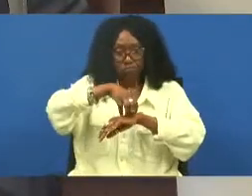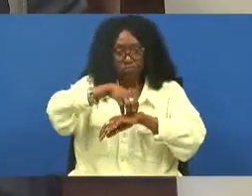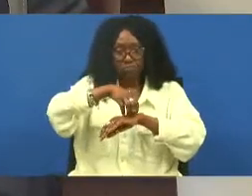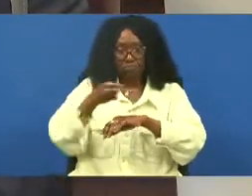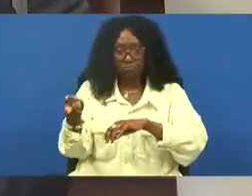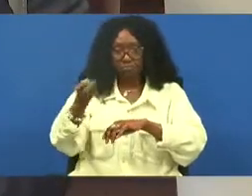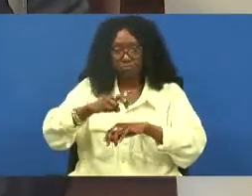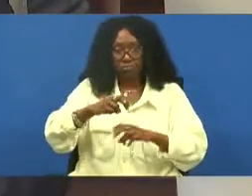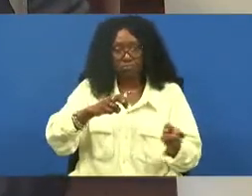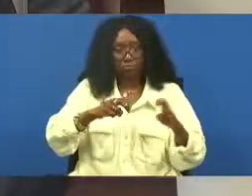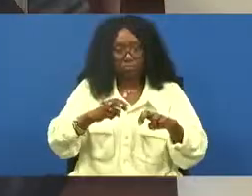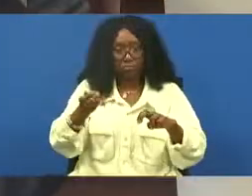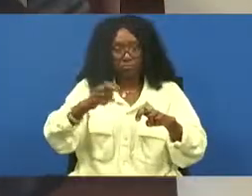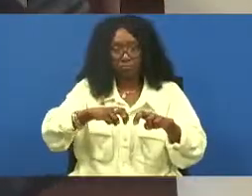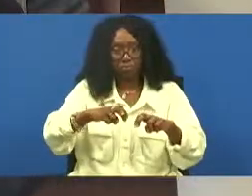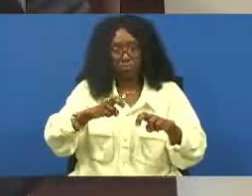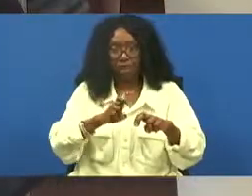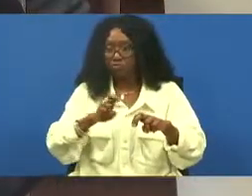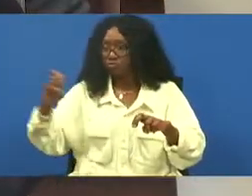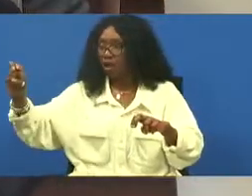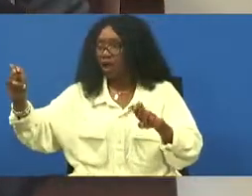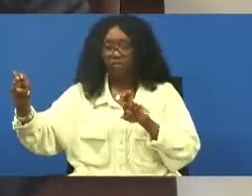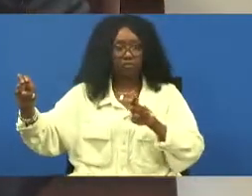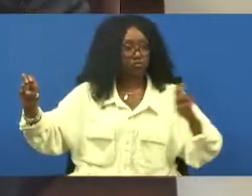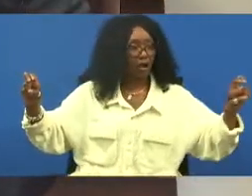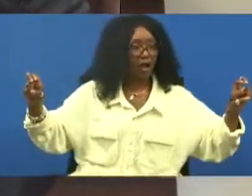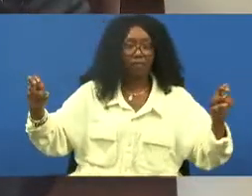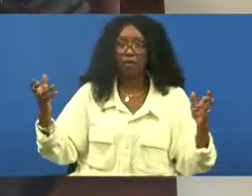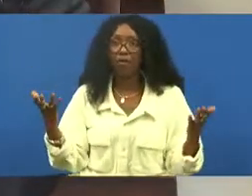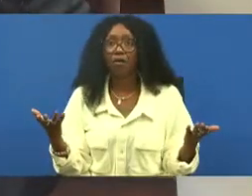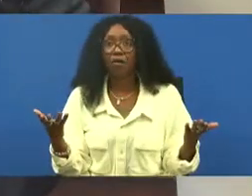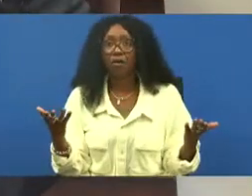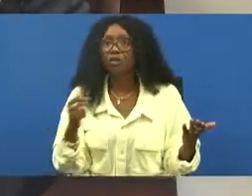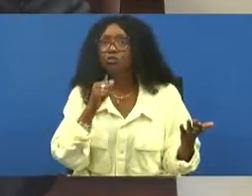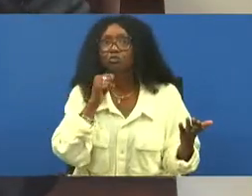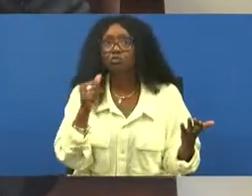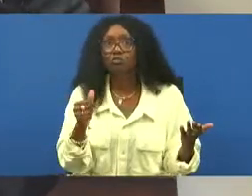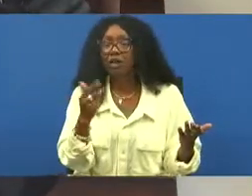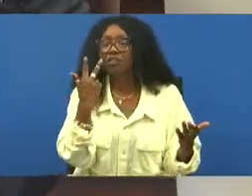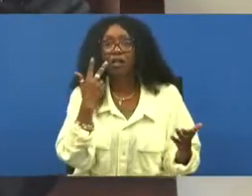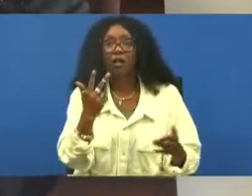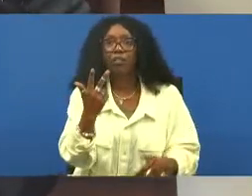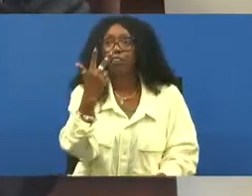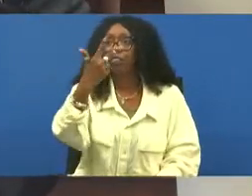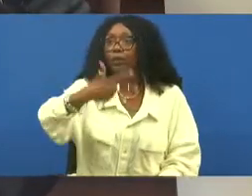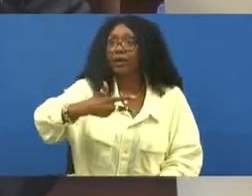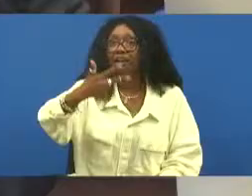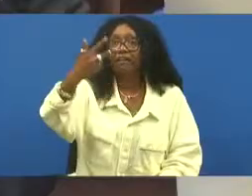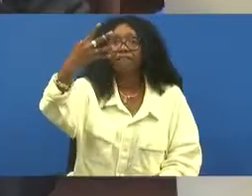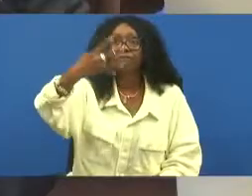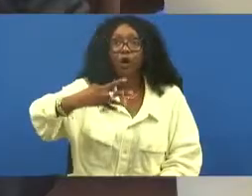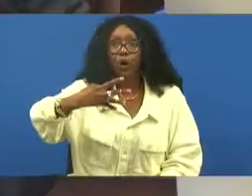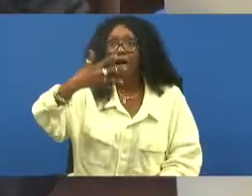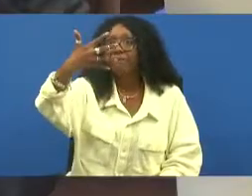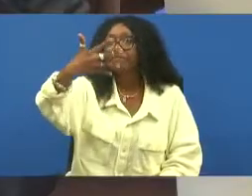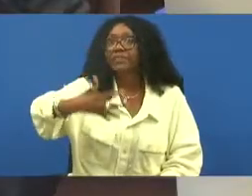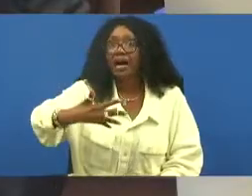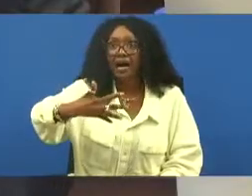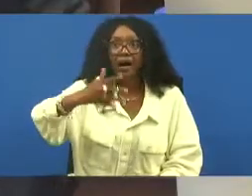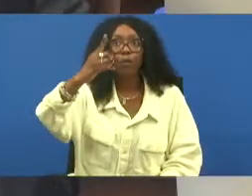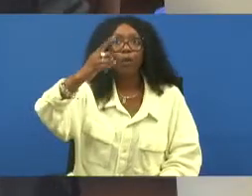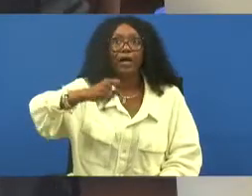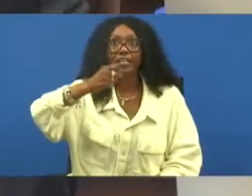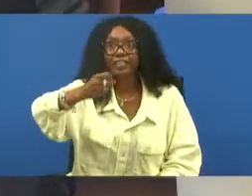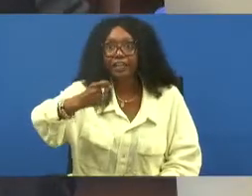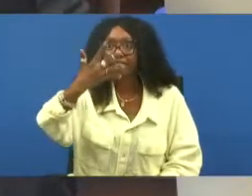be. Let's not look back from this 3, 4, 5 months, 1 year, 5 years